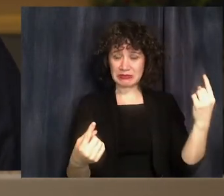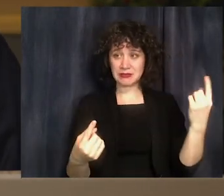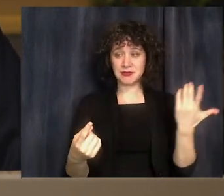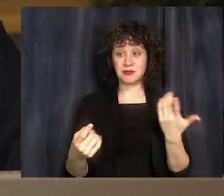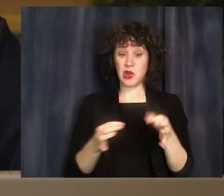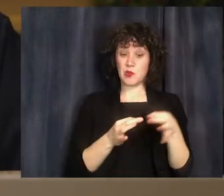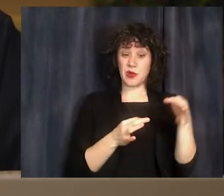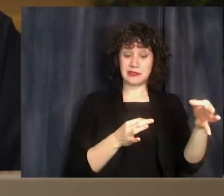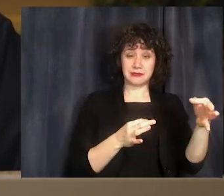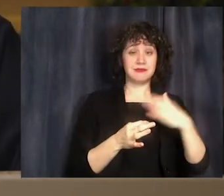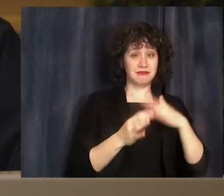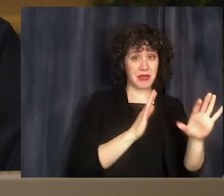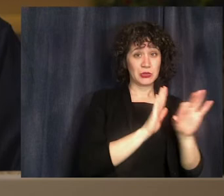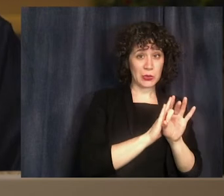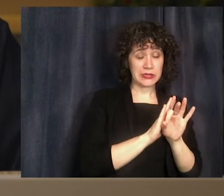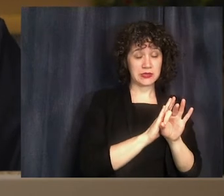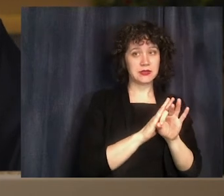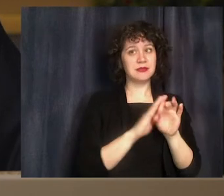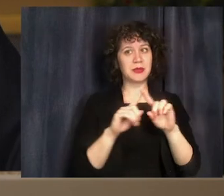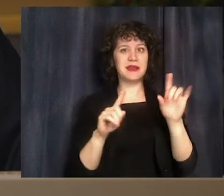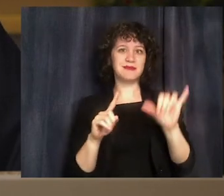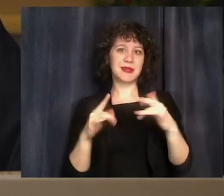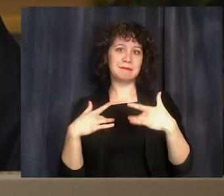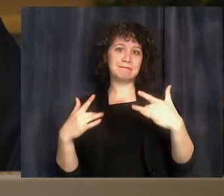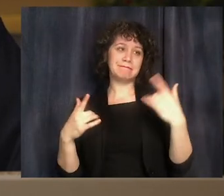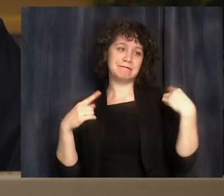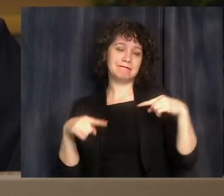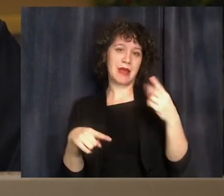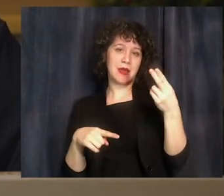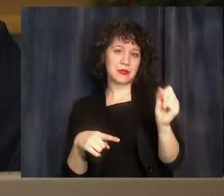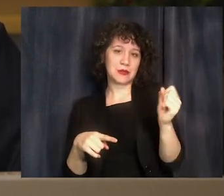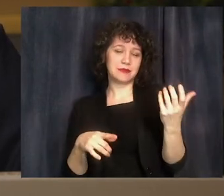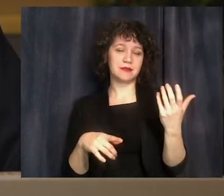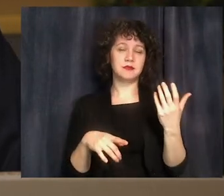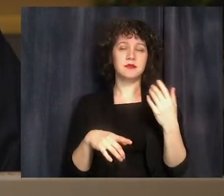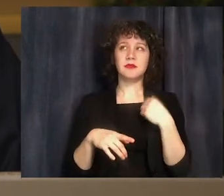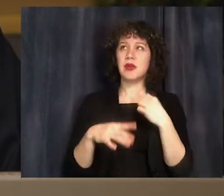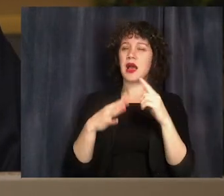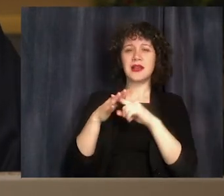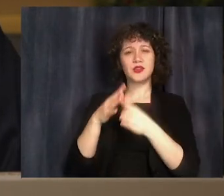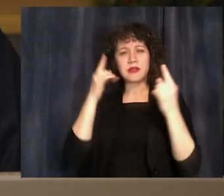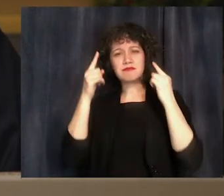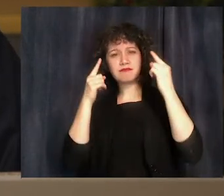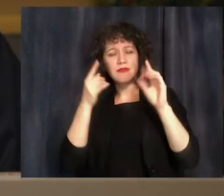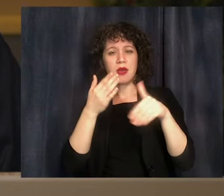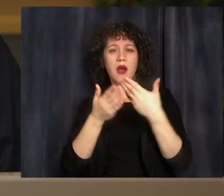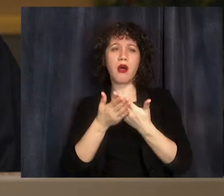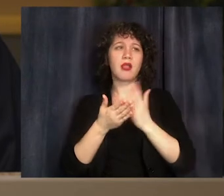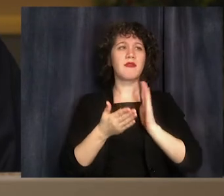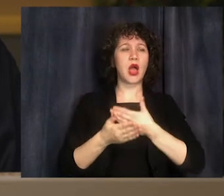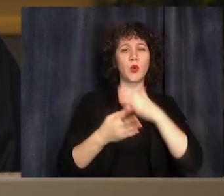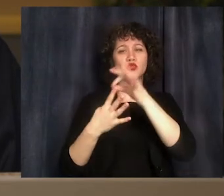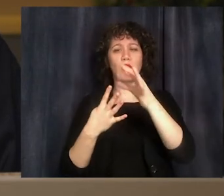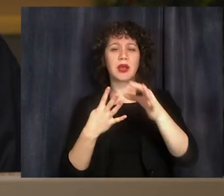a choice I made, and one that got me all the way through high school. I started thinking about all the other choices we made and how they've gotten us to where we